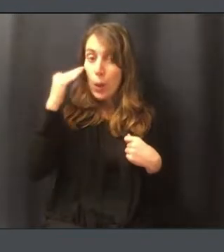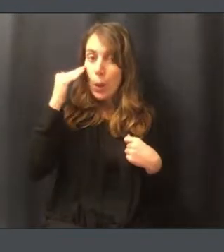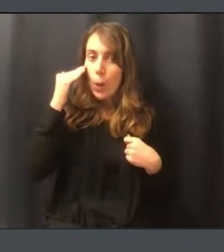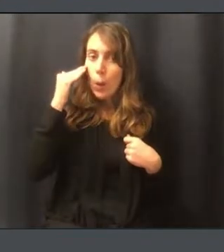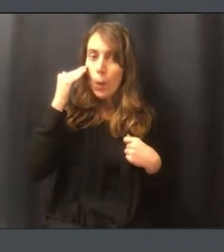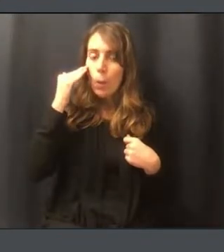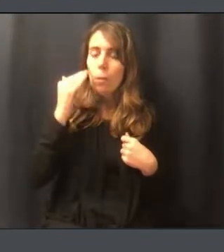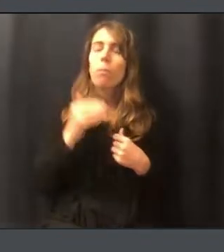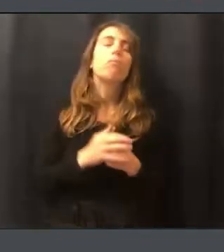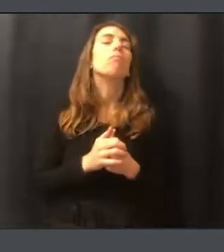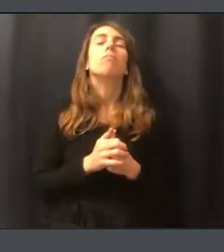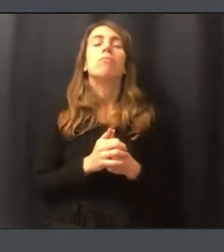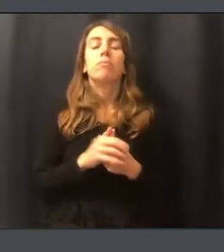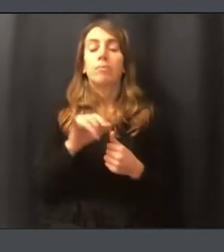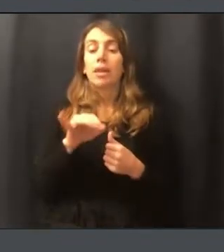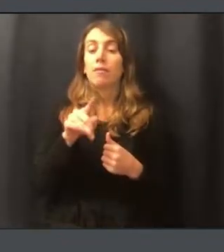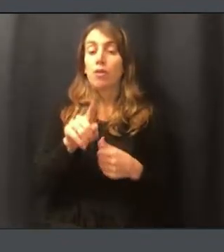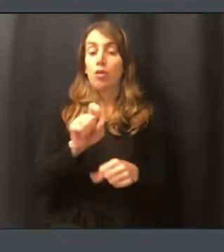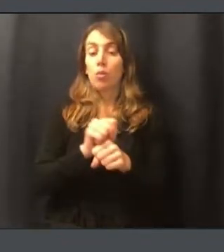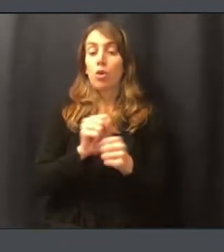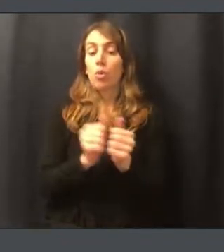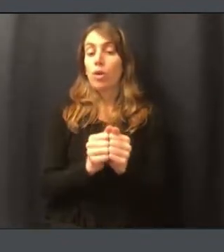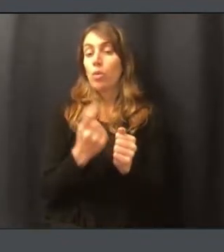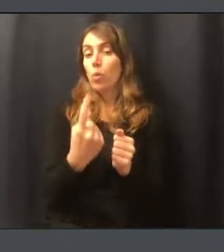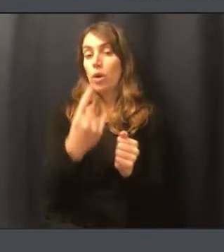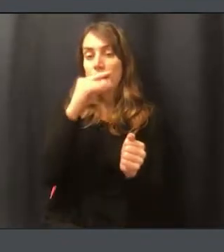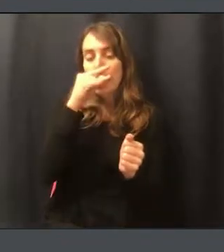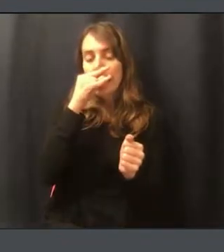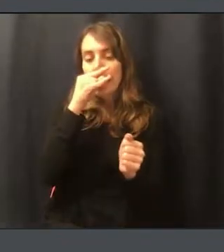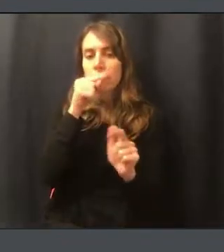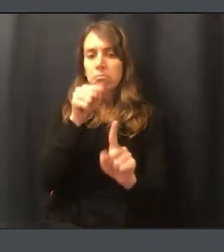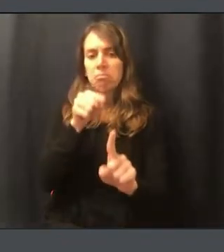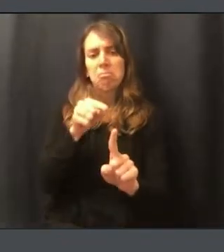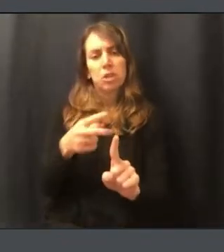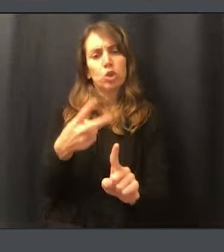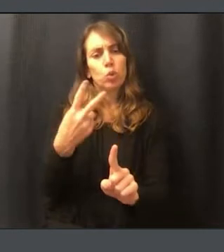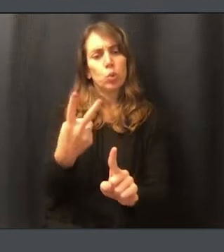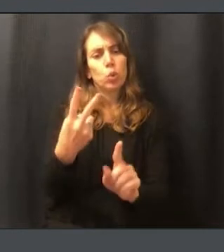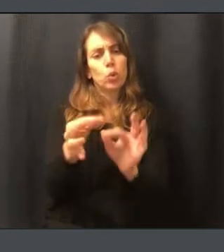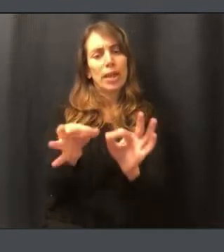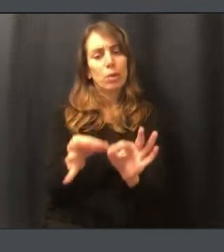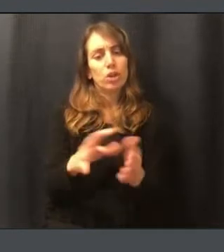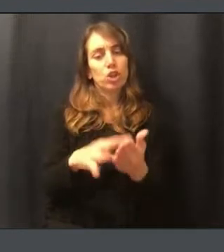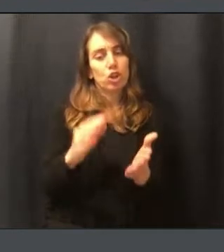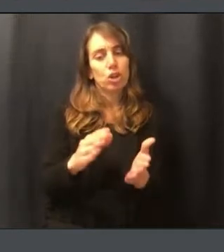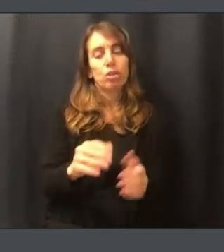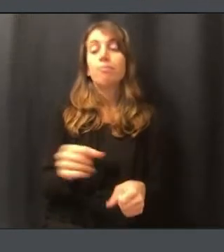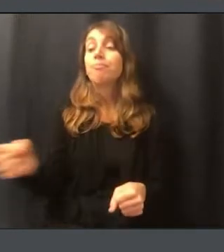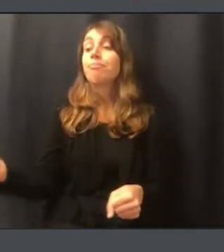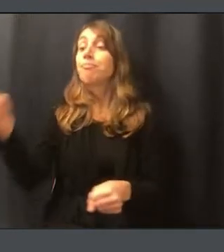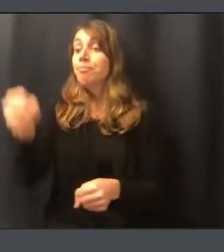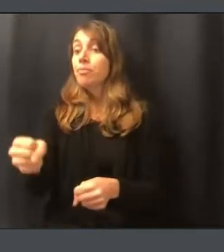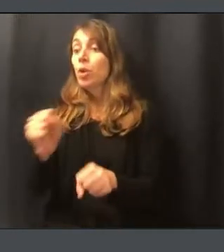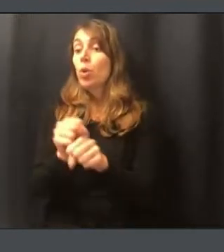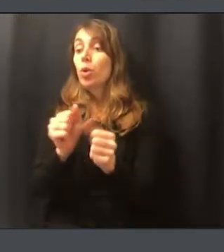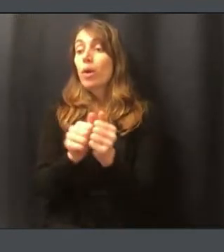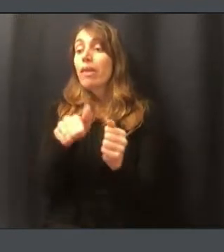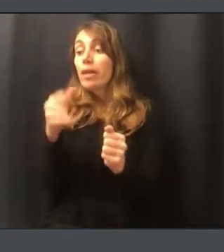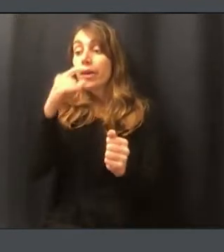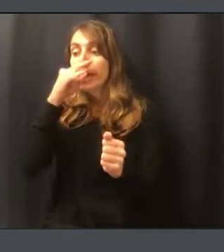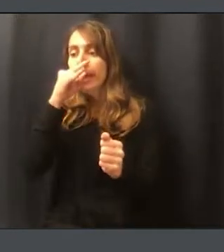if you have worked with one kid who's a dual language learner, and then you work with another kid who's a dual language learner, they're probably going to